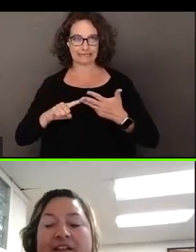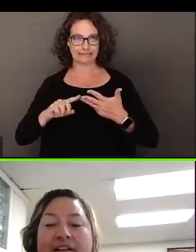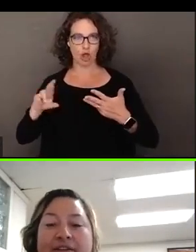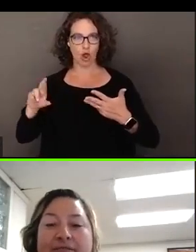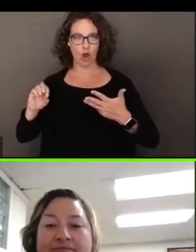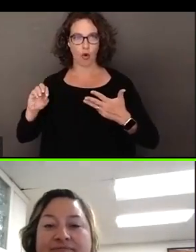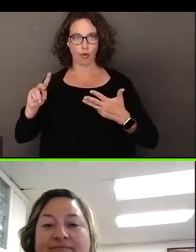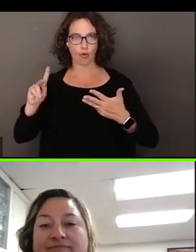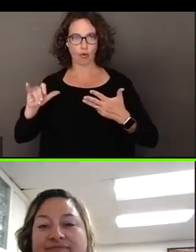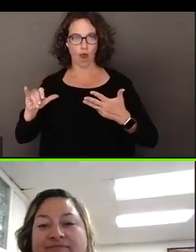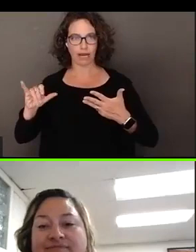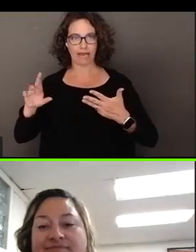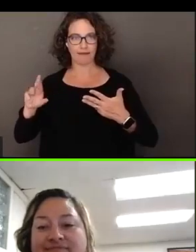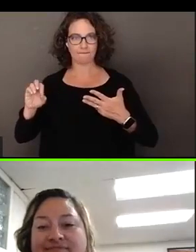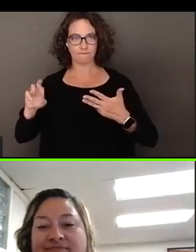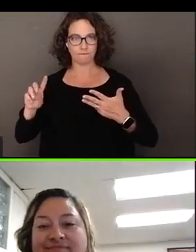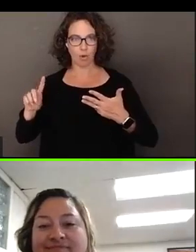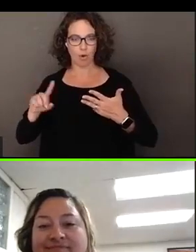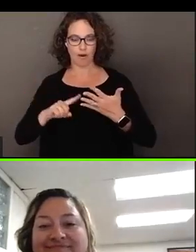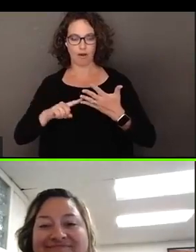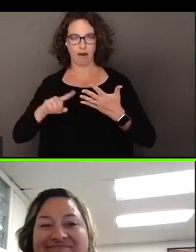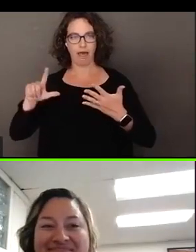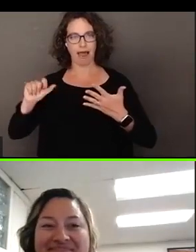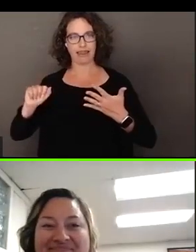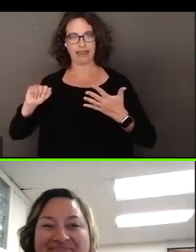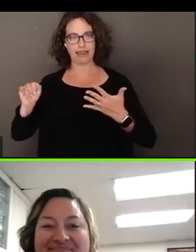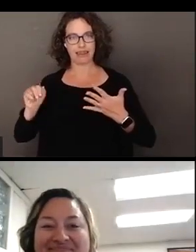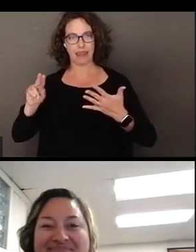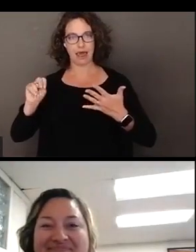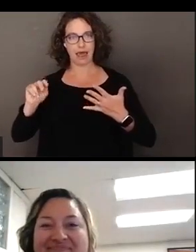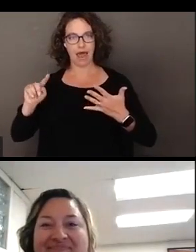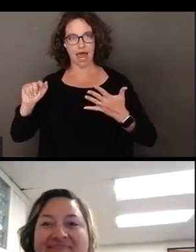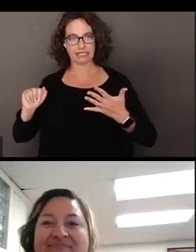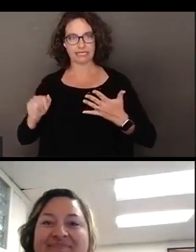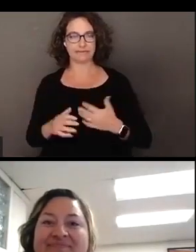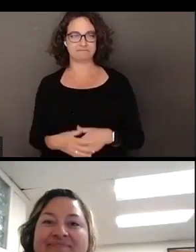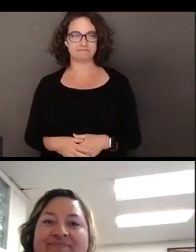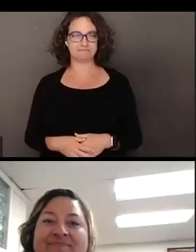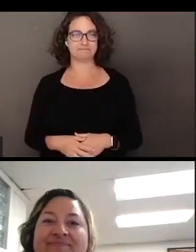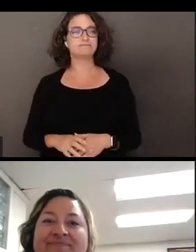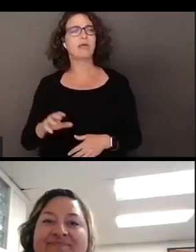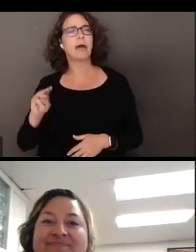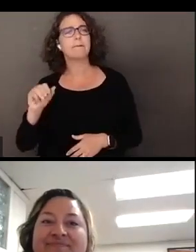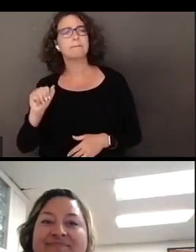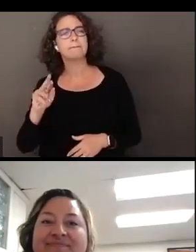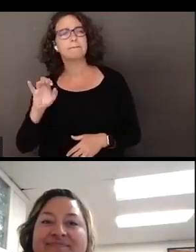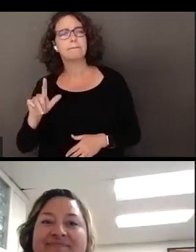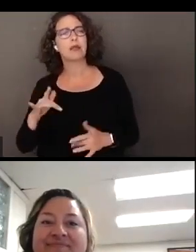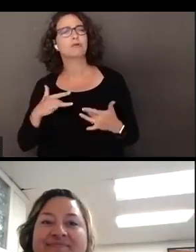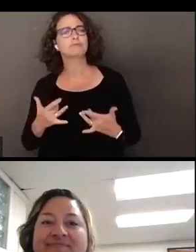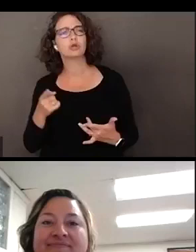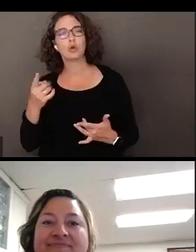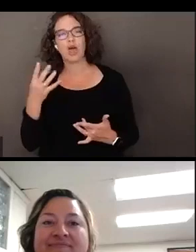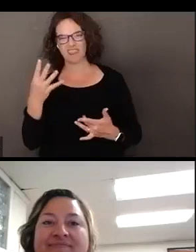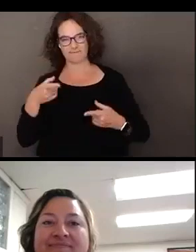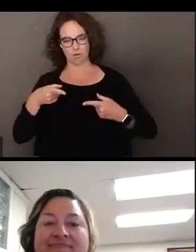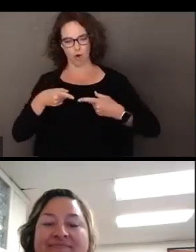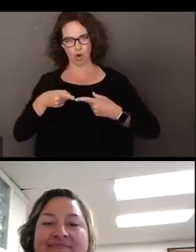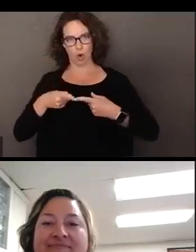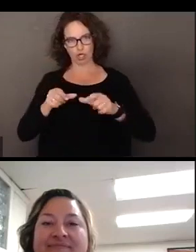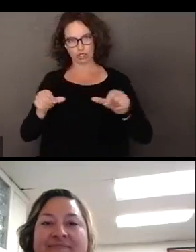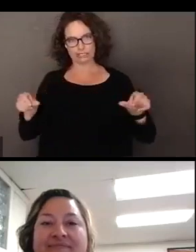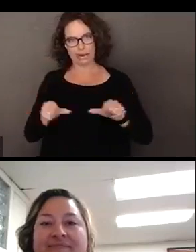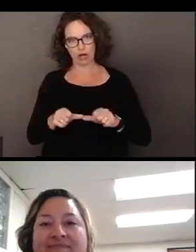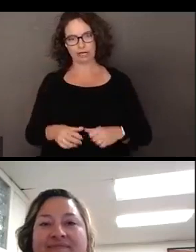Lahaina, Colorado. Thanks. Mm-hmm. Mariel, how about you? Can you tell us a little bit more about the Four Corners region?